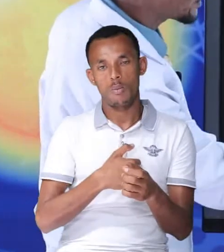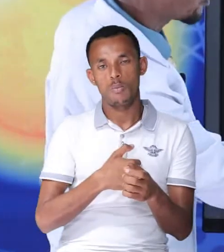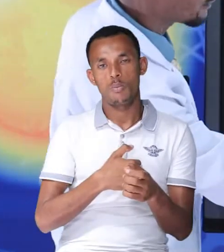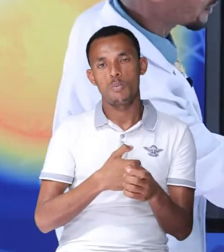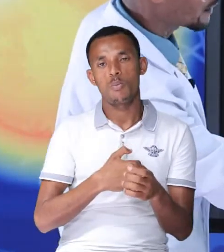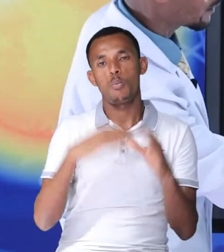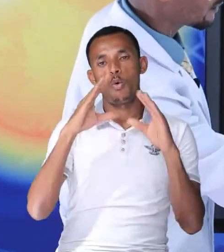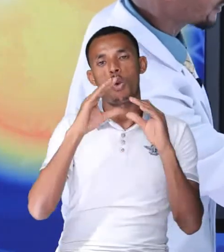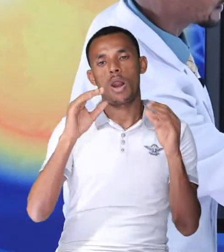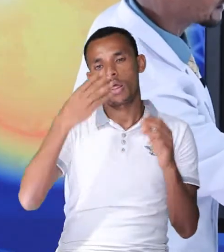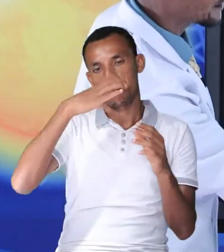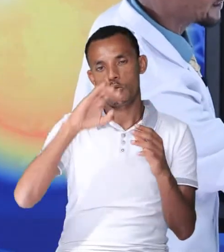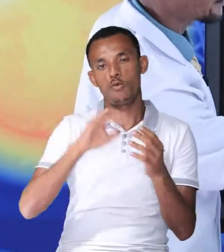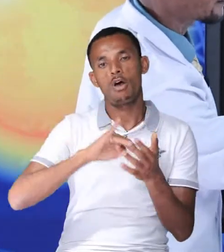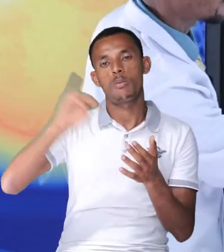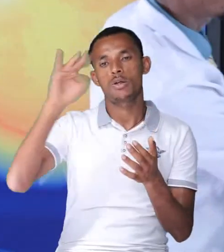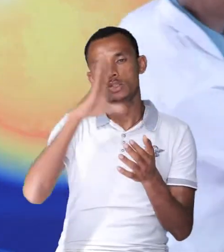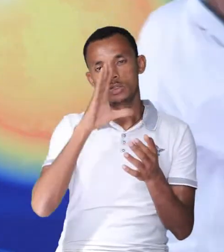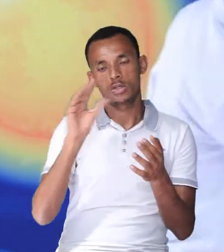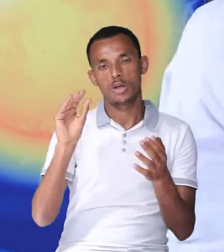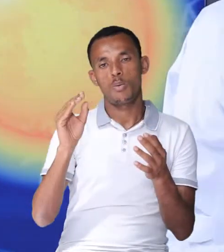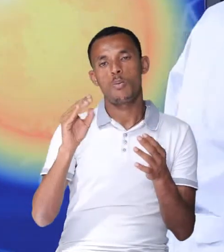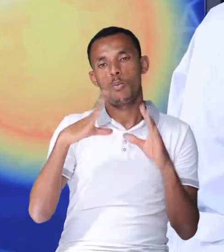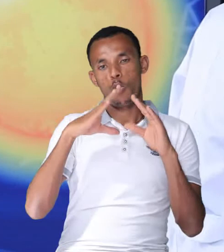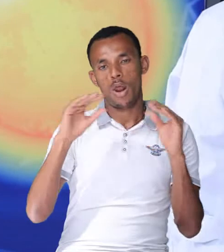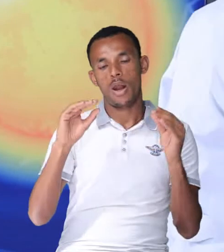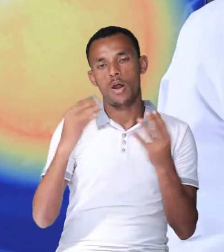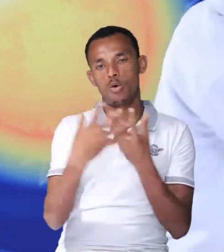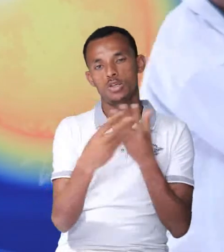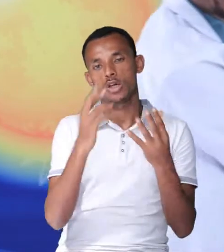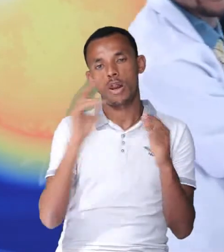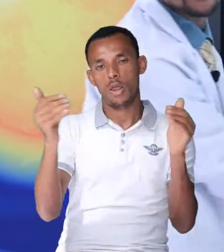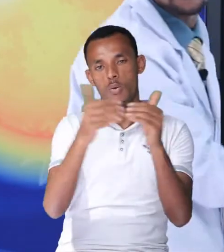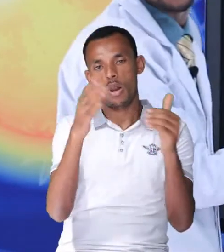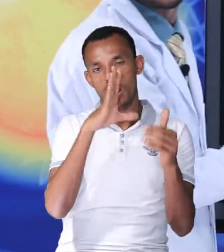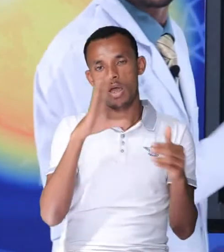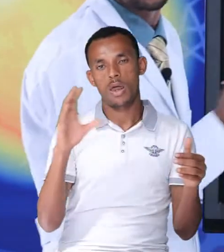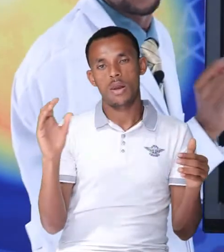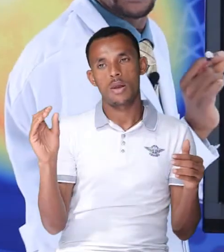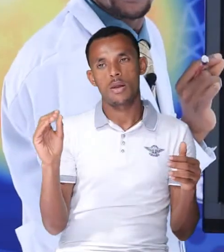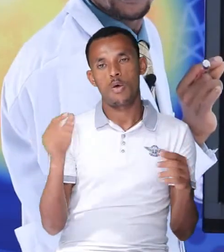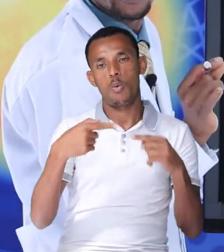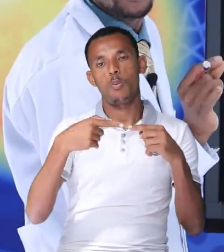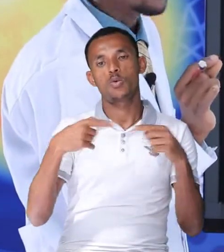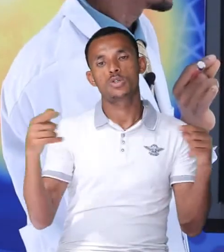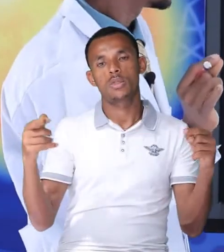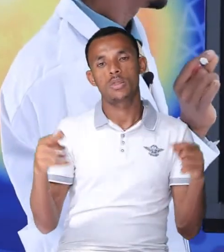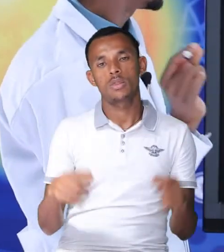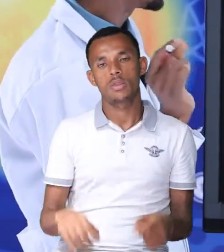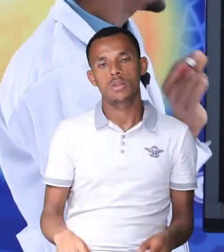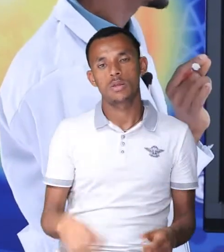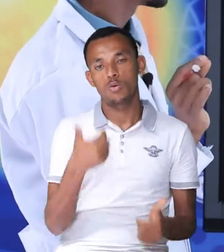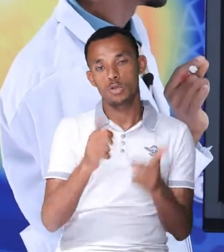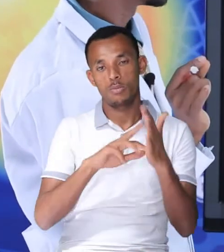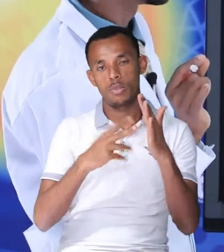molar heat of vaporization and molar heat of condensation are equal and opposite,